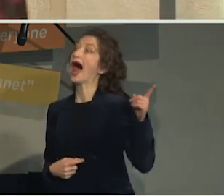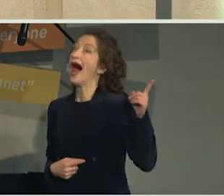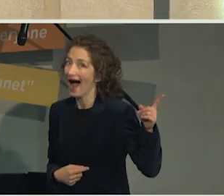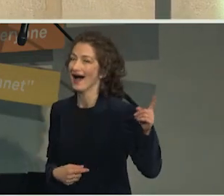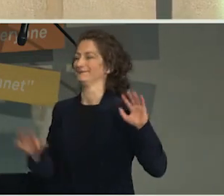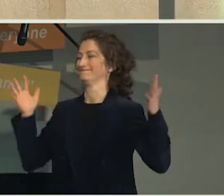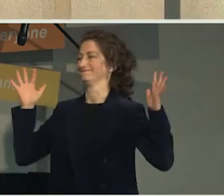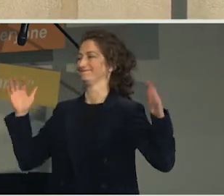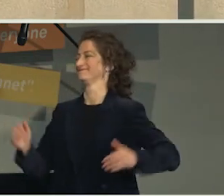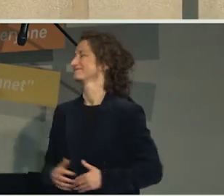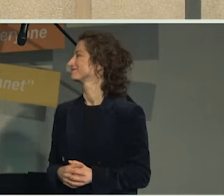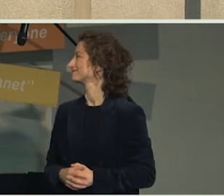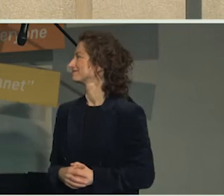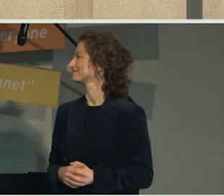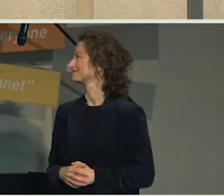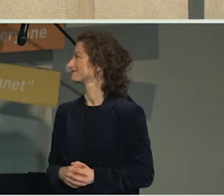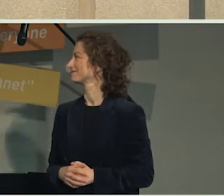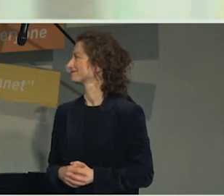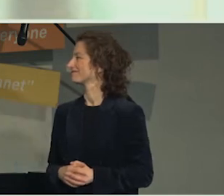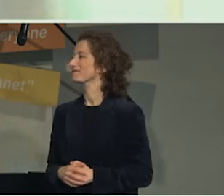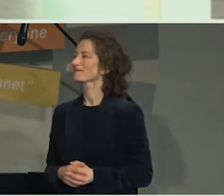Did you in? All right.